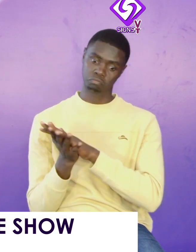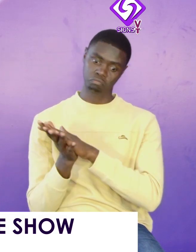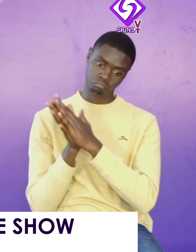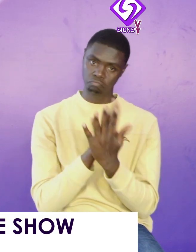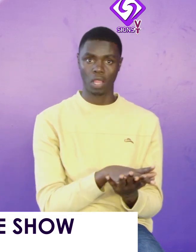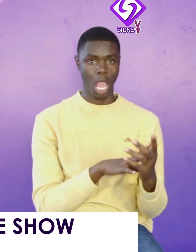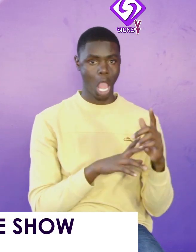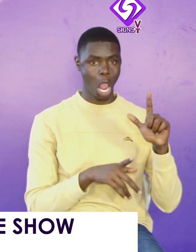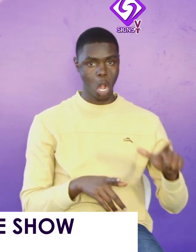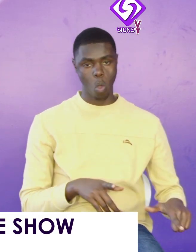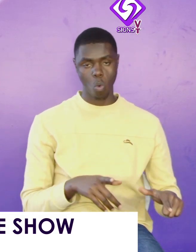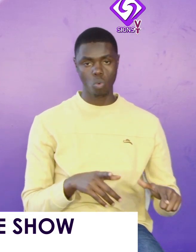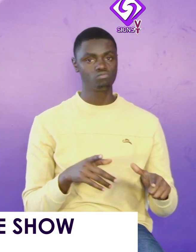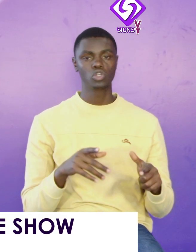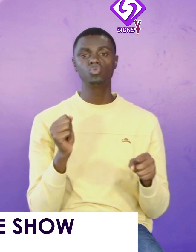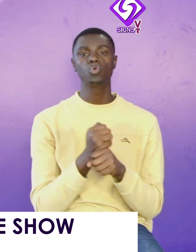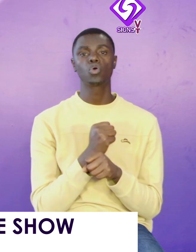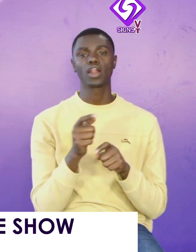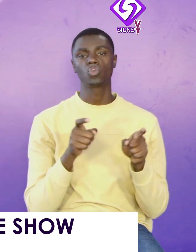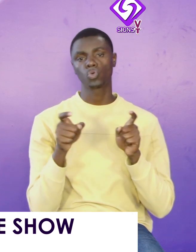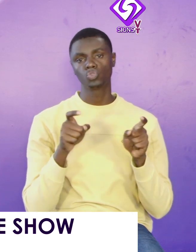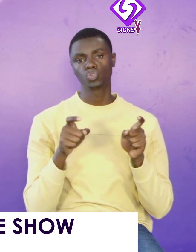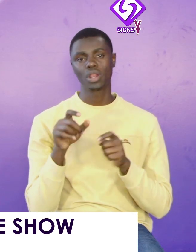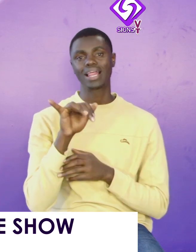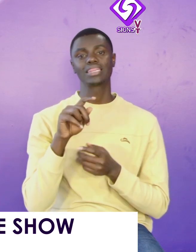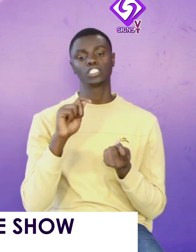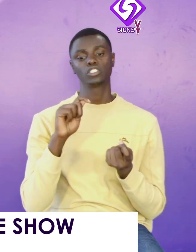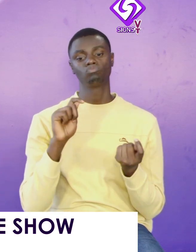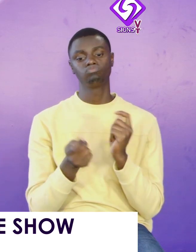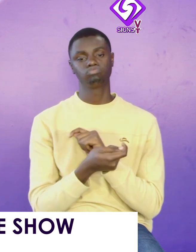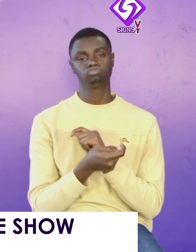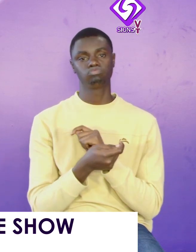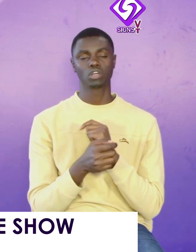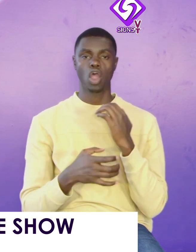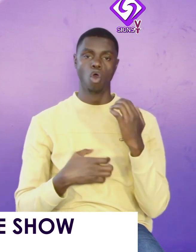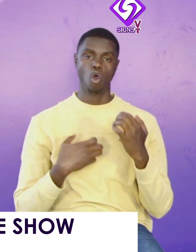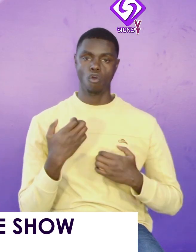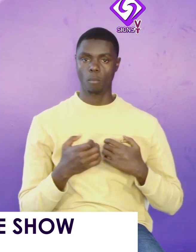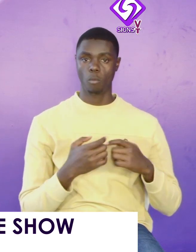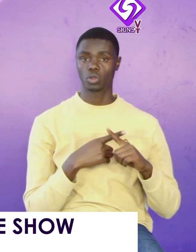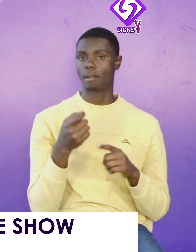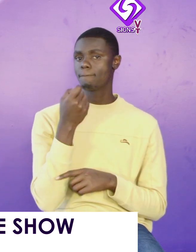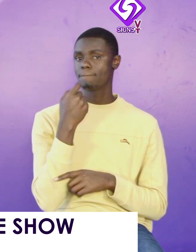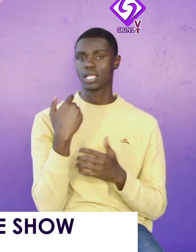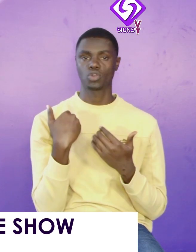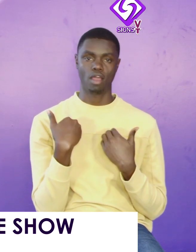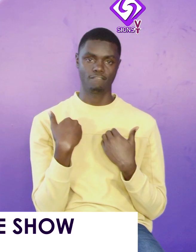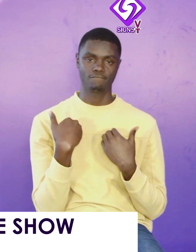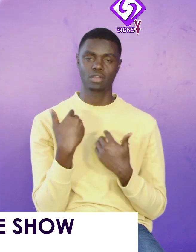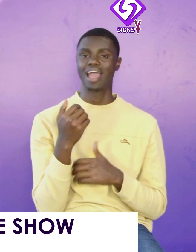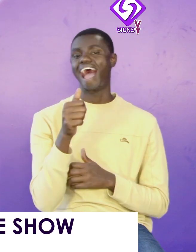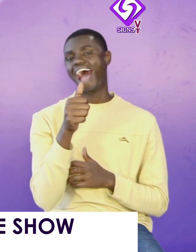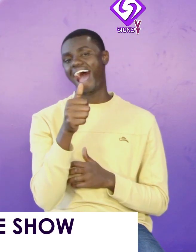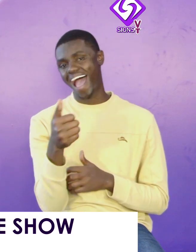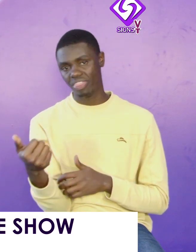You have nothing to do about it. It is just a switching of moods. But there is medication to that. There are